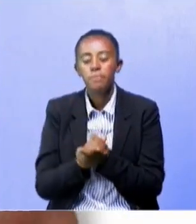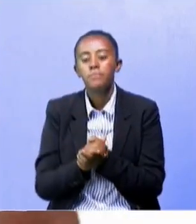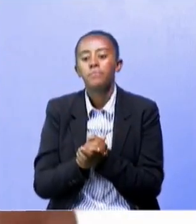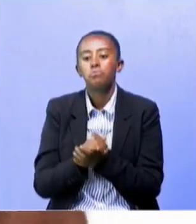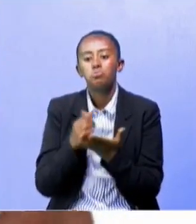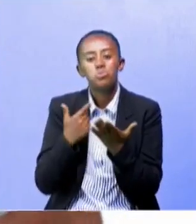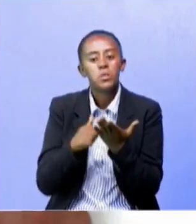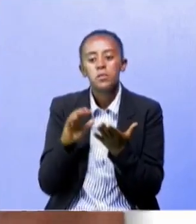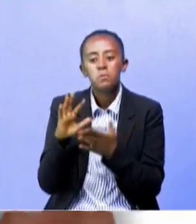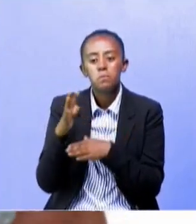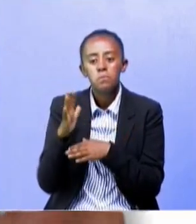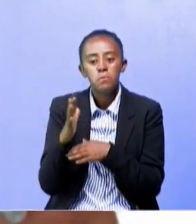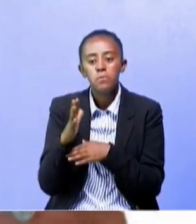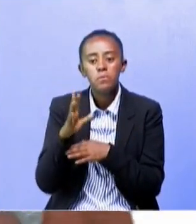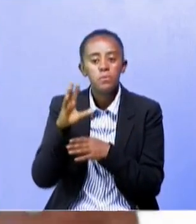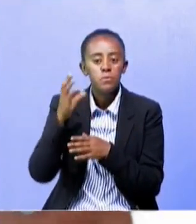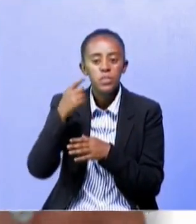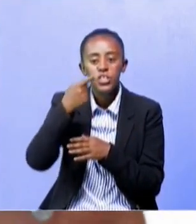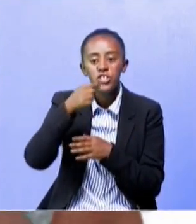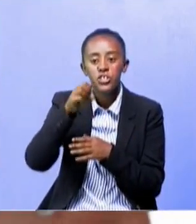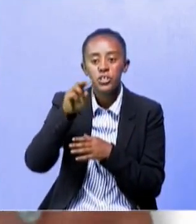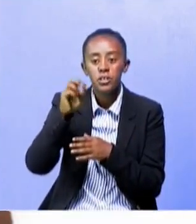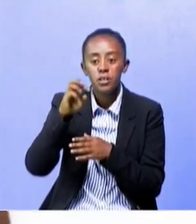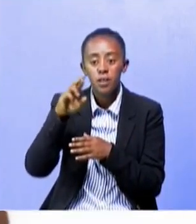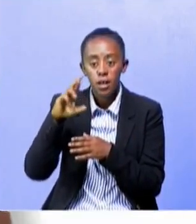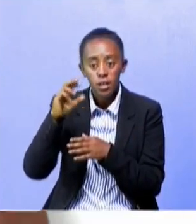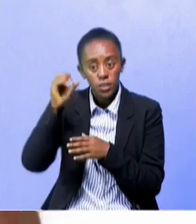It's maybe gender club.